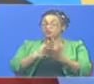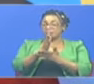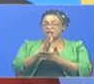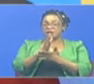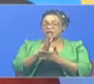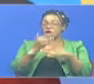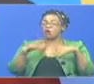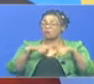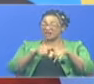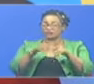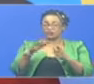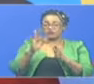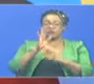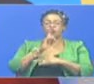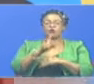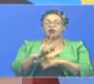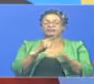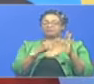the directives.